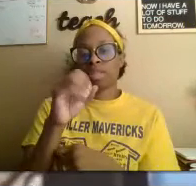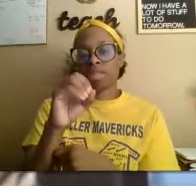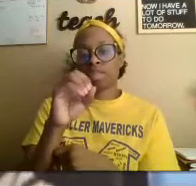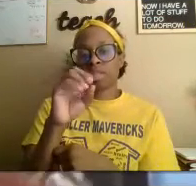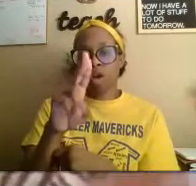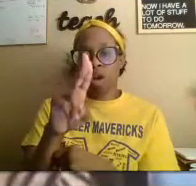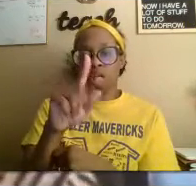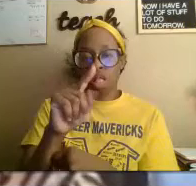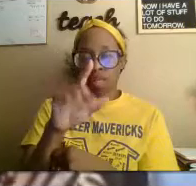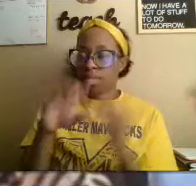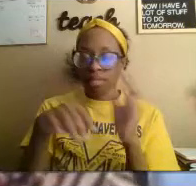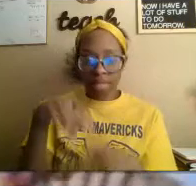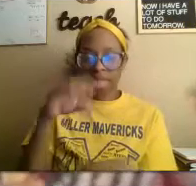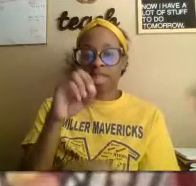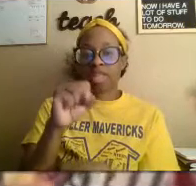water.